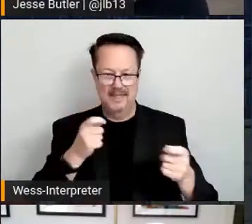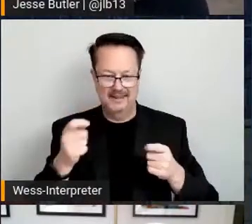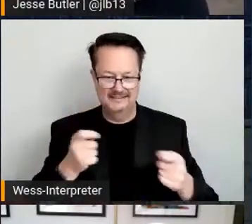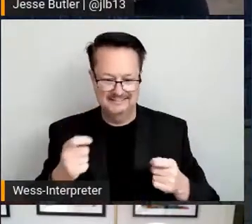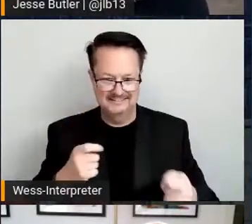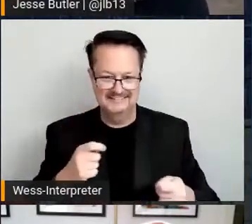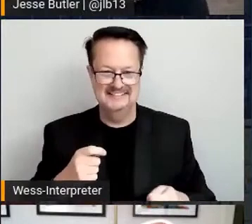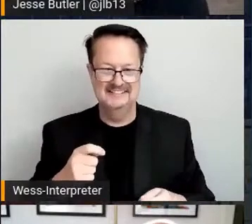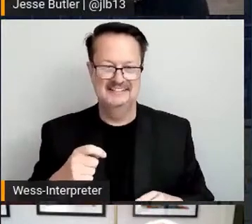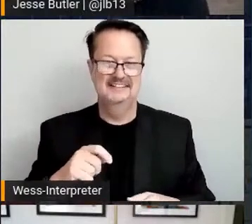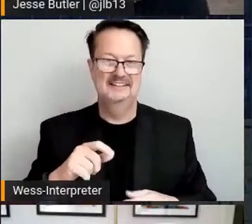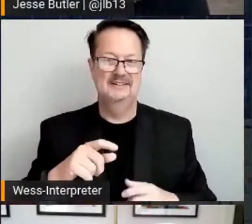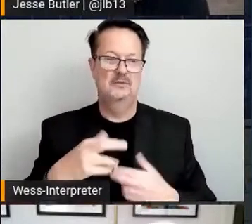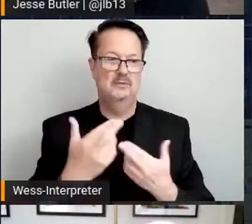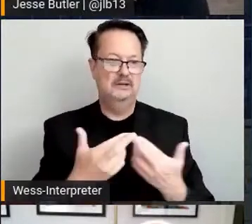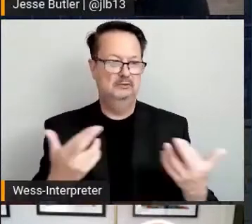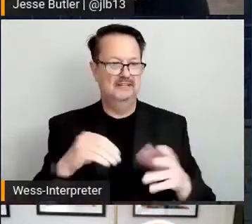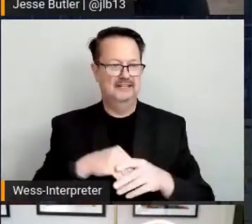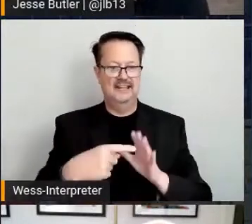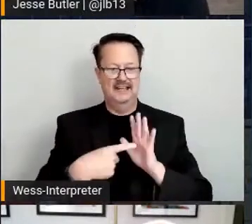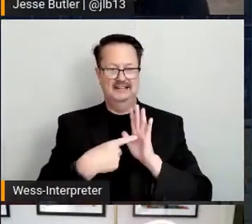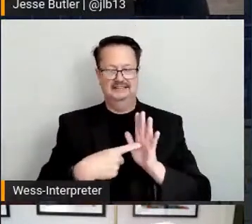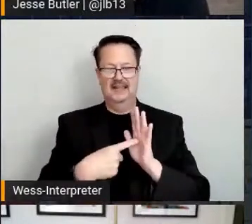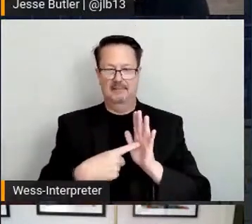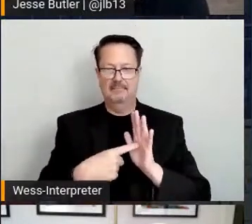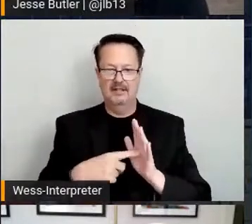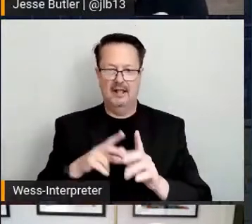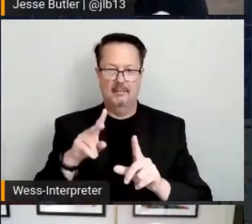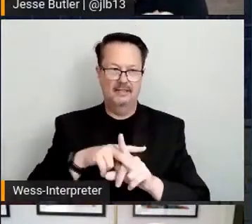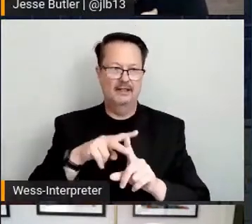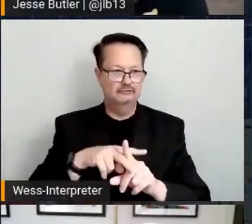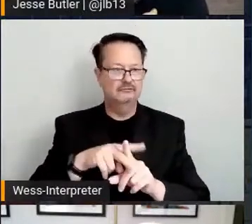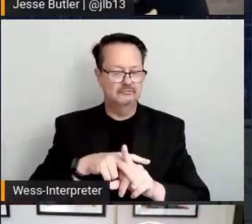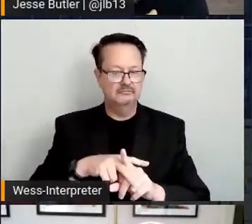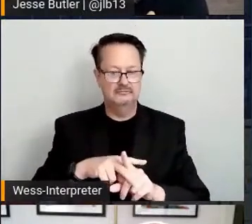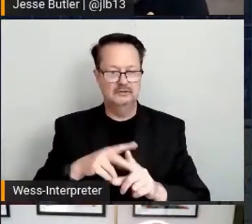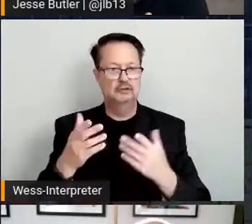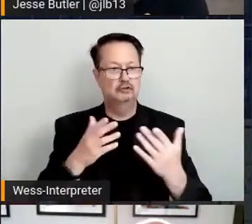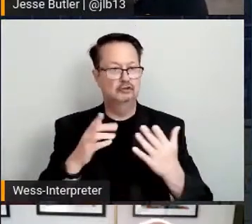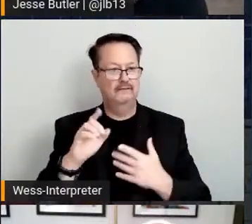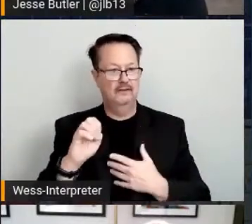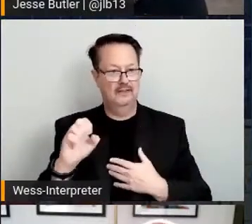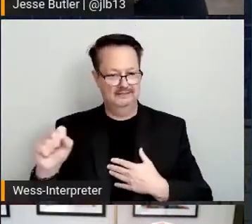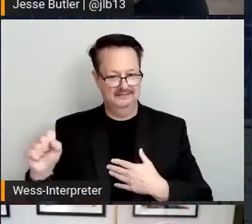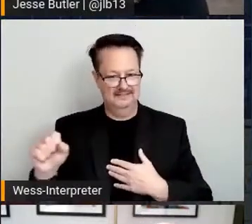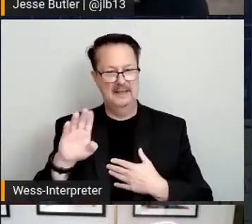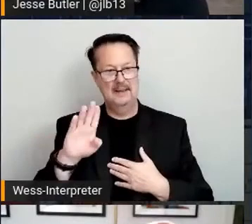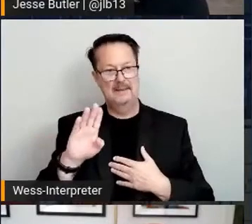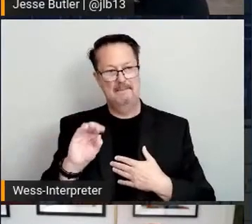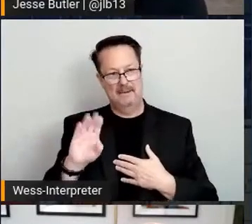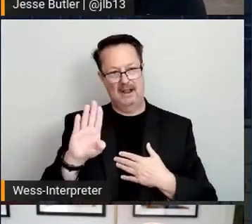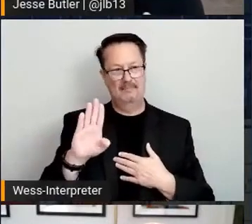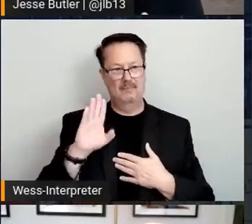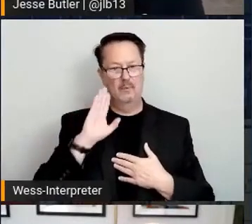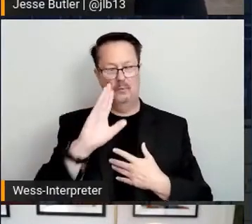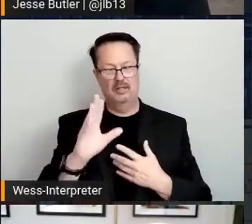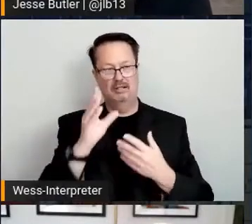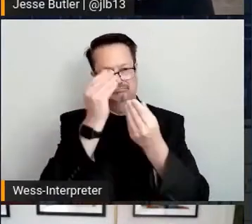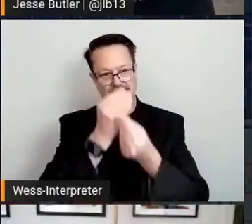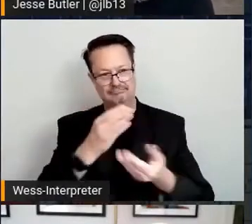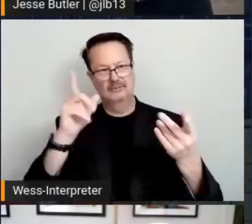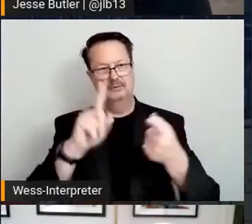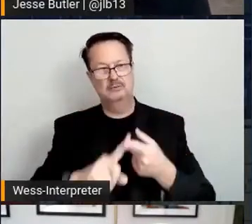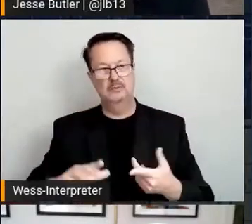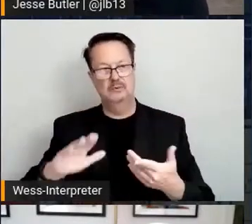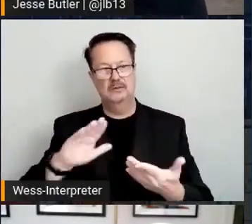in a sample application, a serverless application that Bob is going to communicate to the Kubernetes